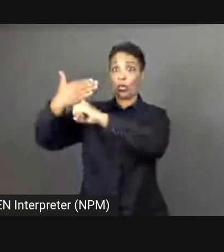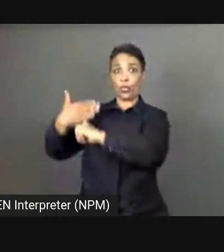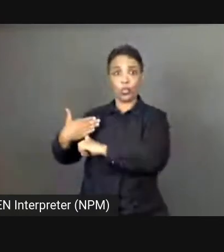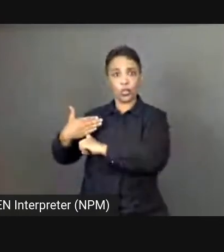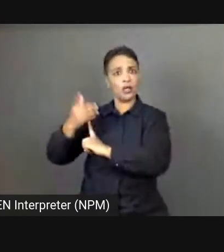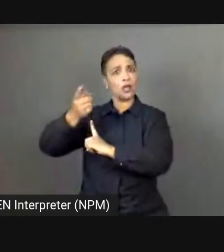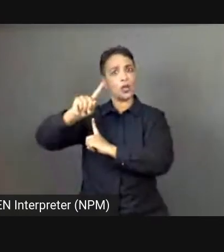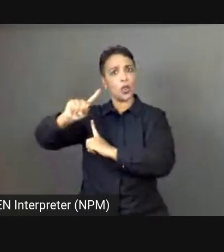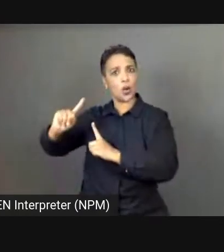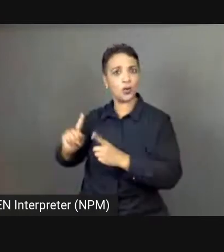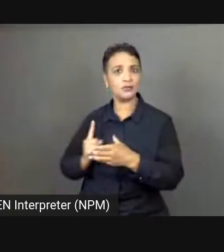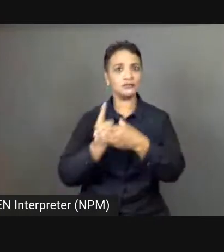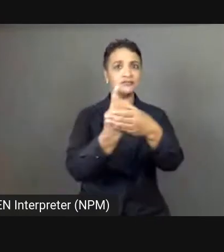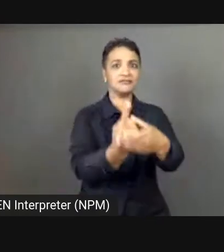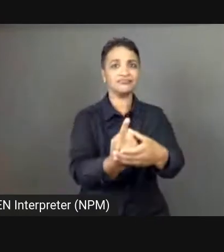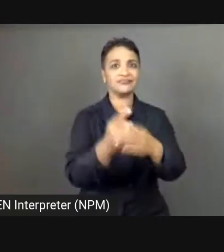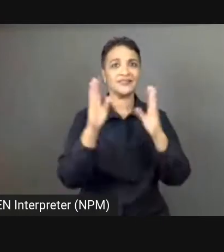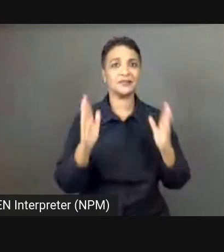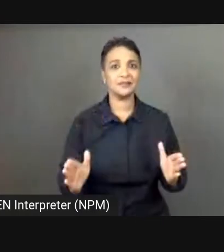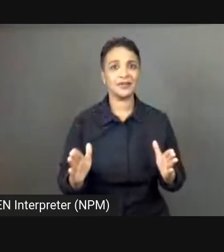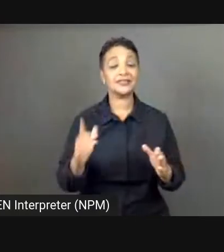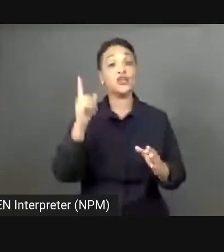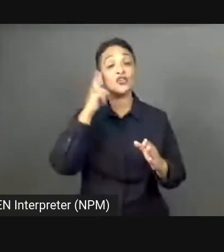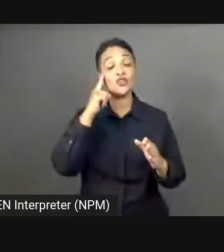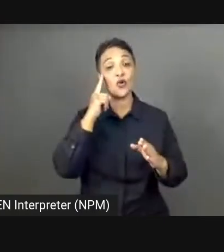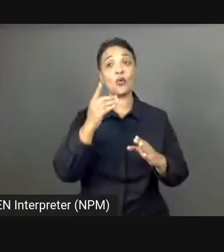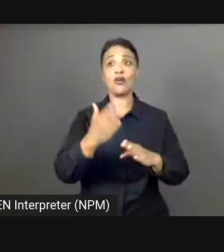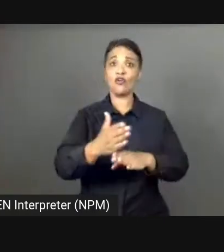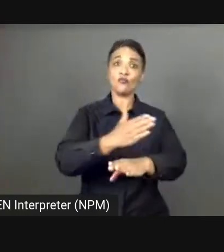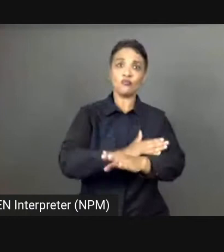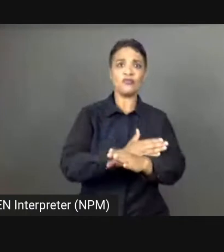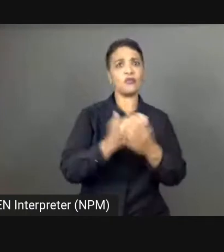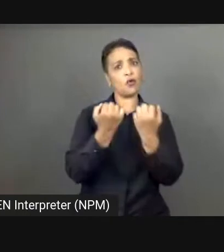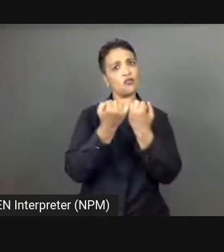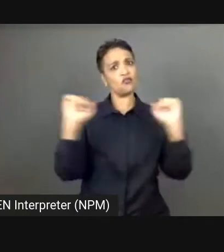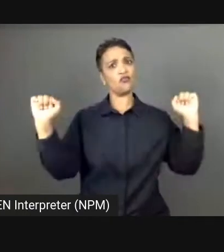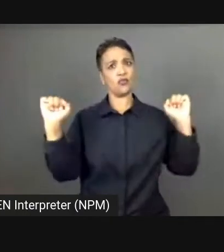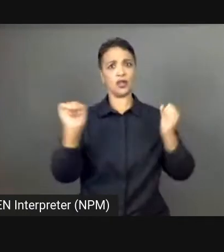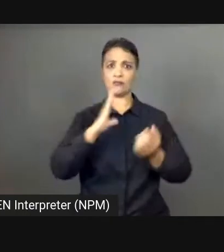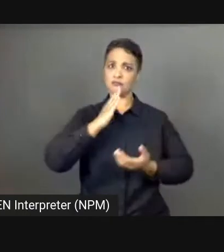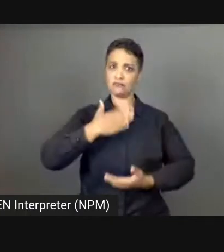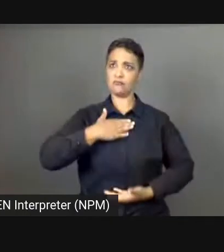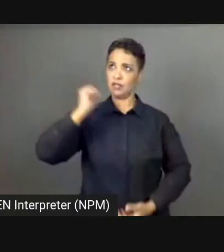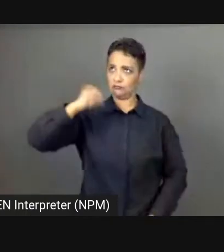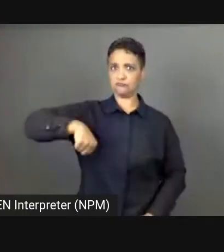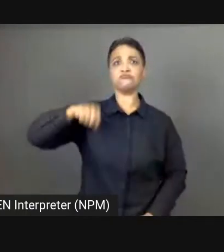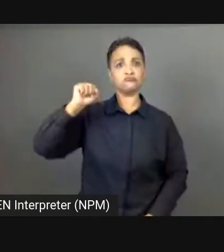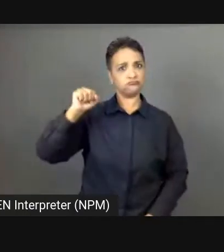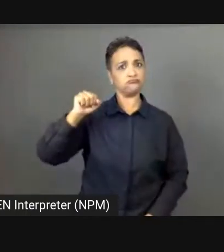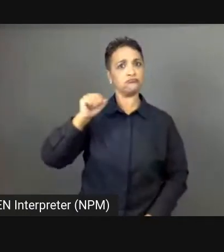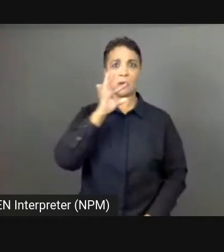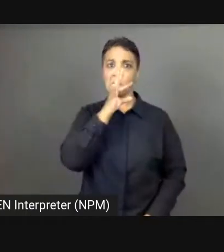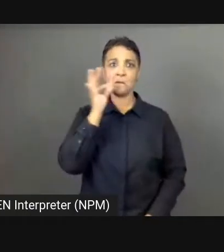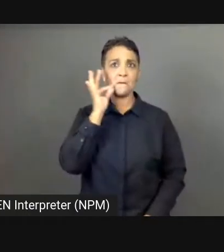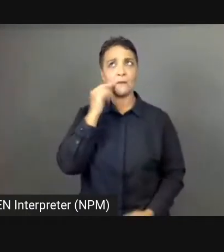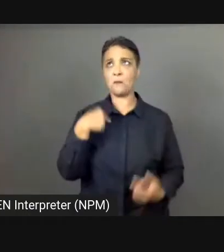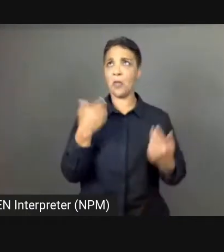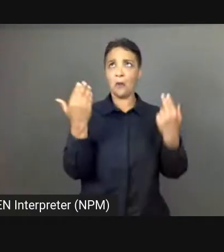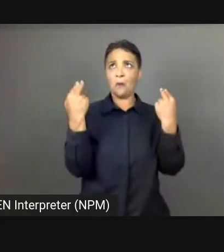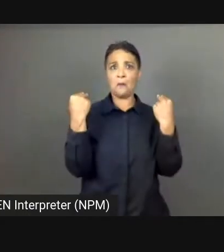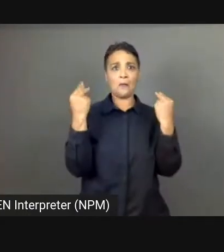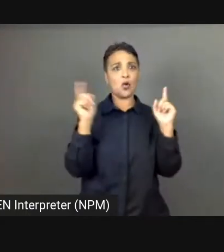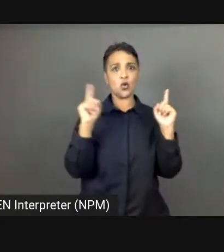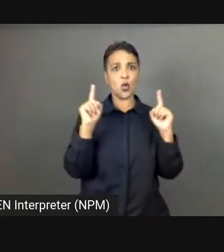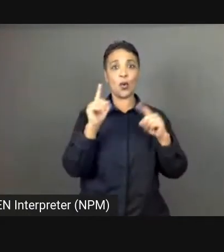example, the principle of free, prior, and informed consent that has been brought forward by the indigenous